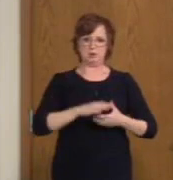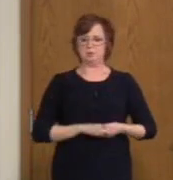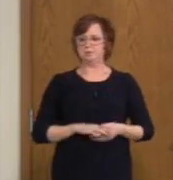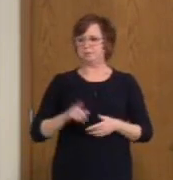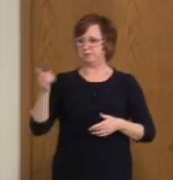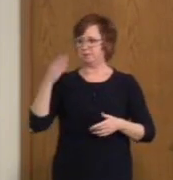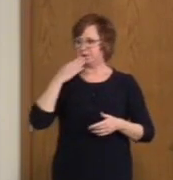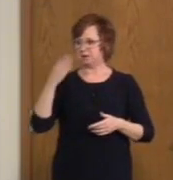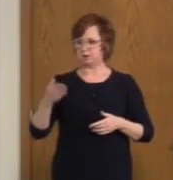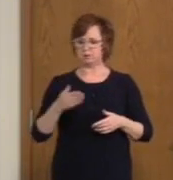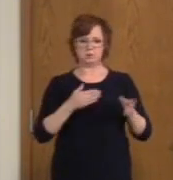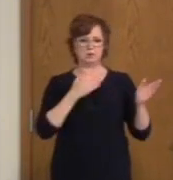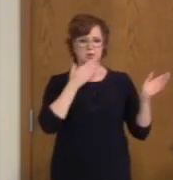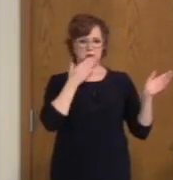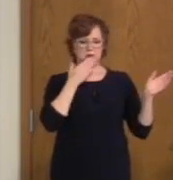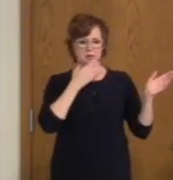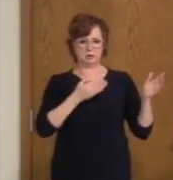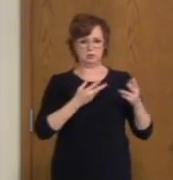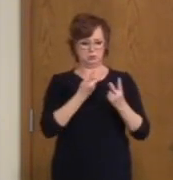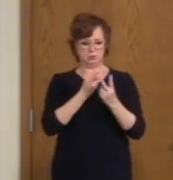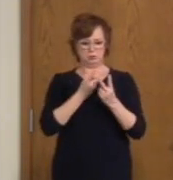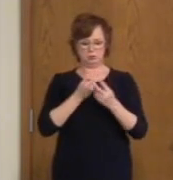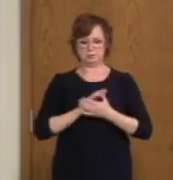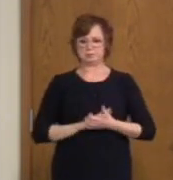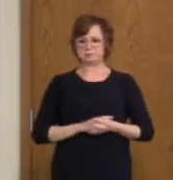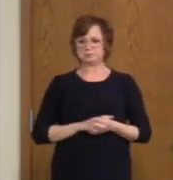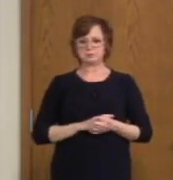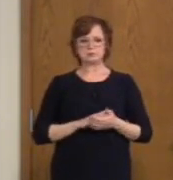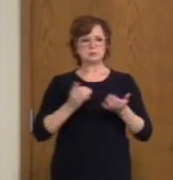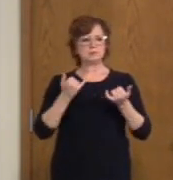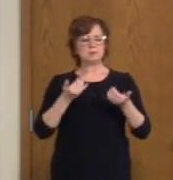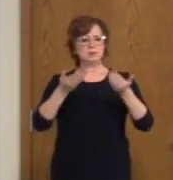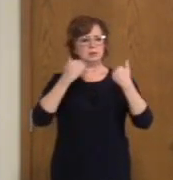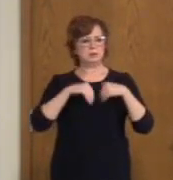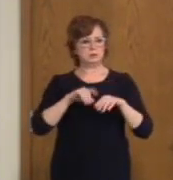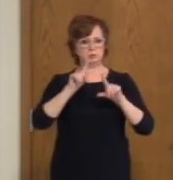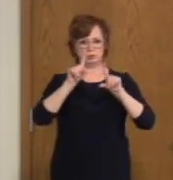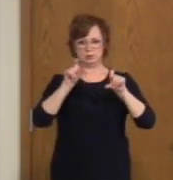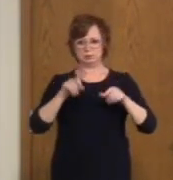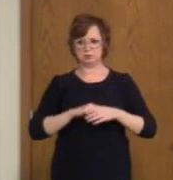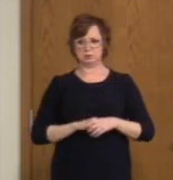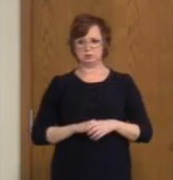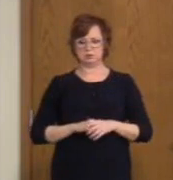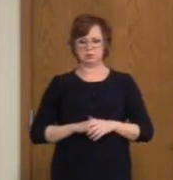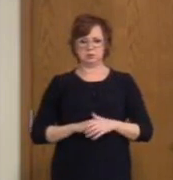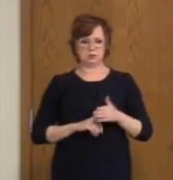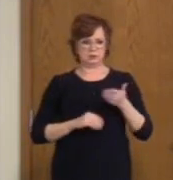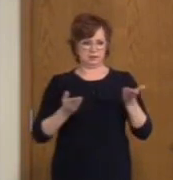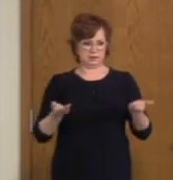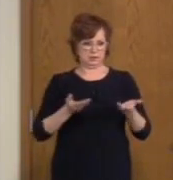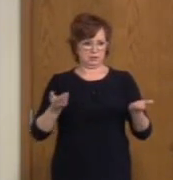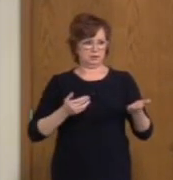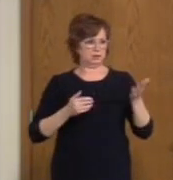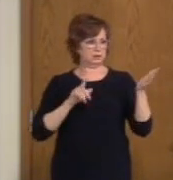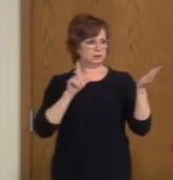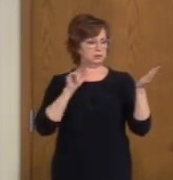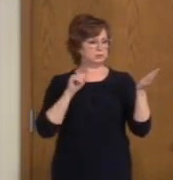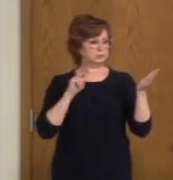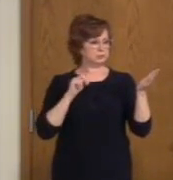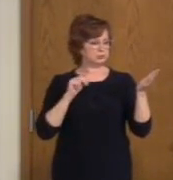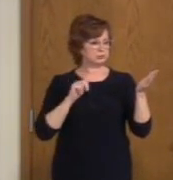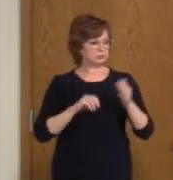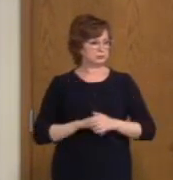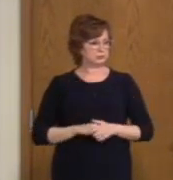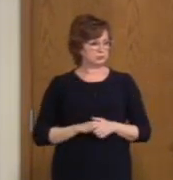Thank you, Premier. Thank you, Dr. Shahab. We will now move to questions. We'll start here in the room. Lynn?